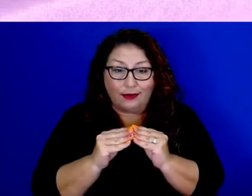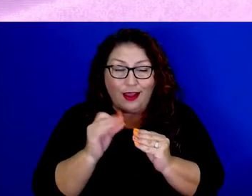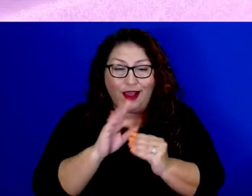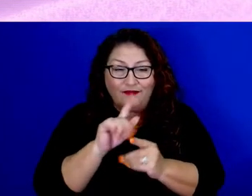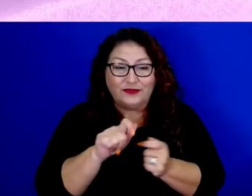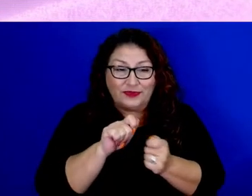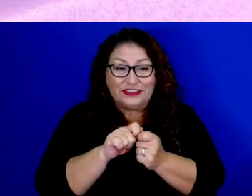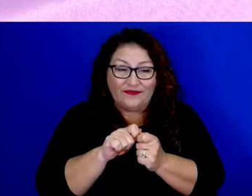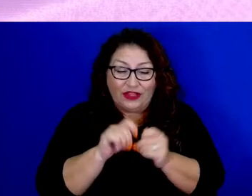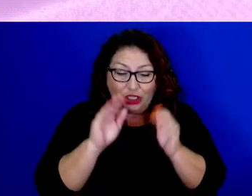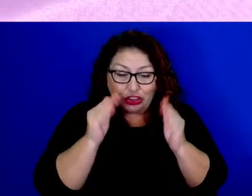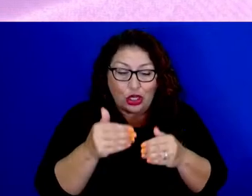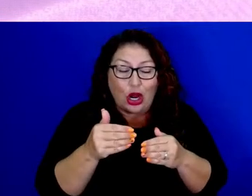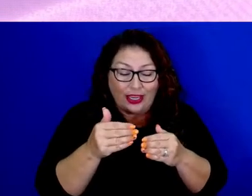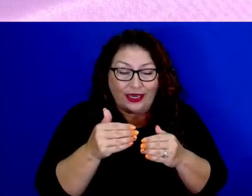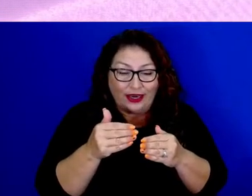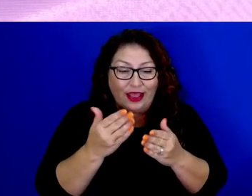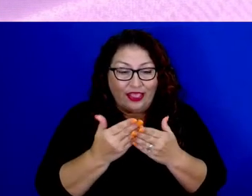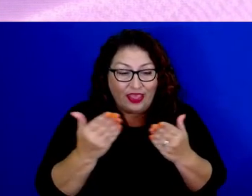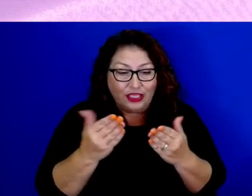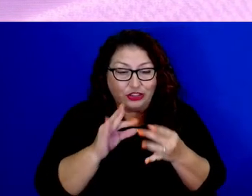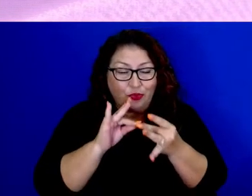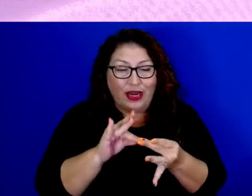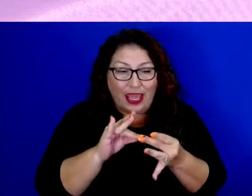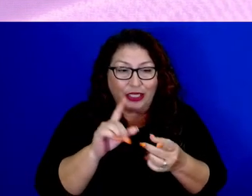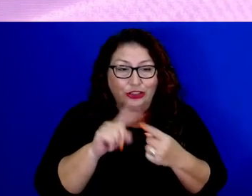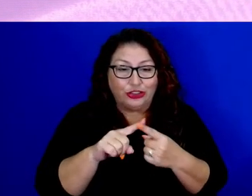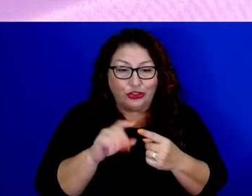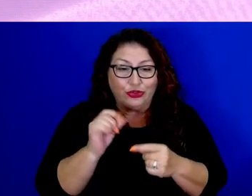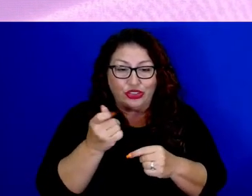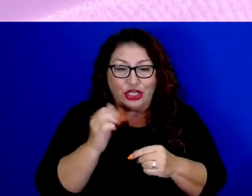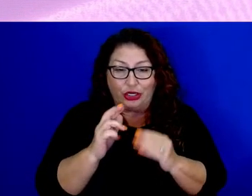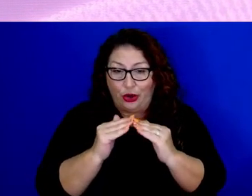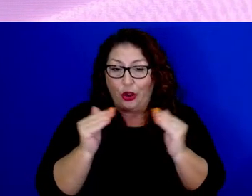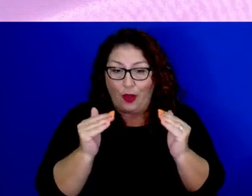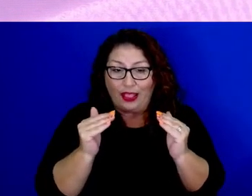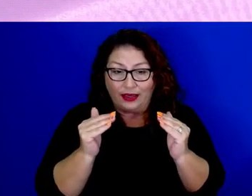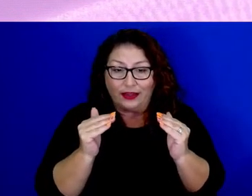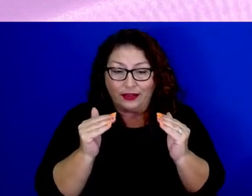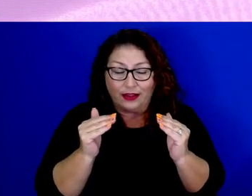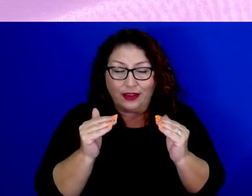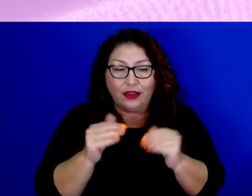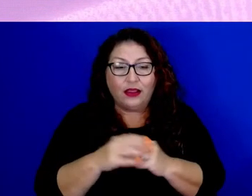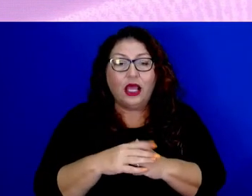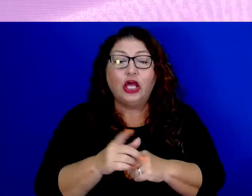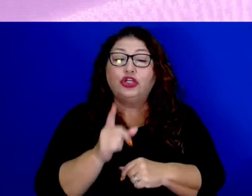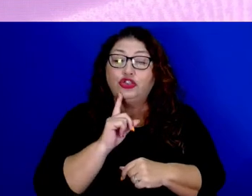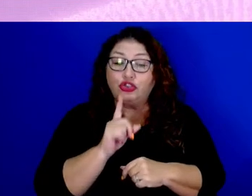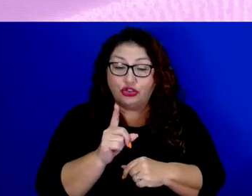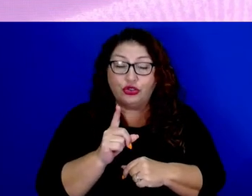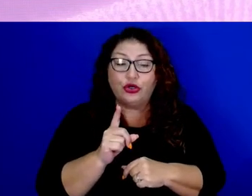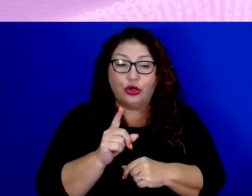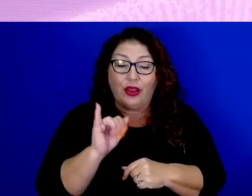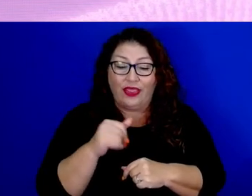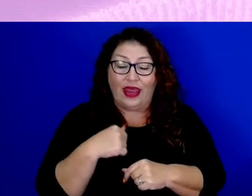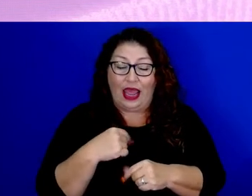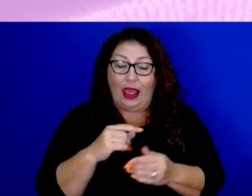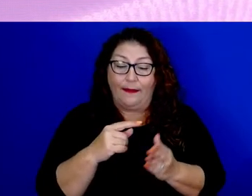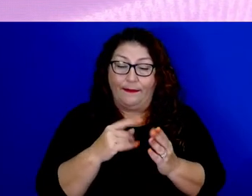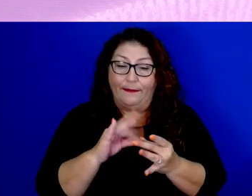measures related to gender equality. It is true, as I highlighted before, that there